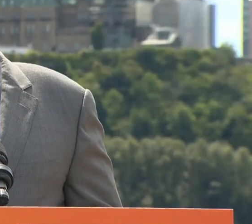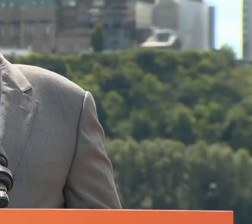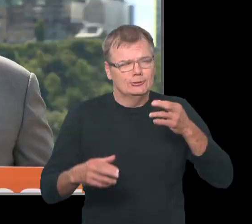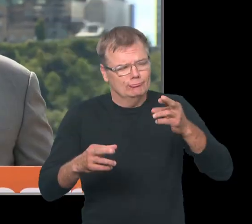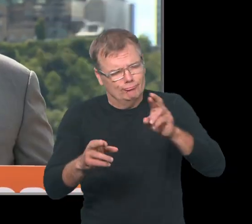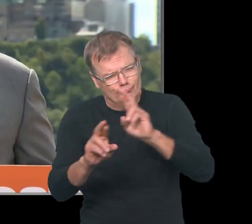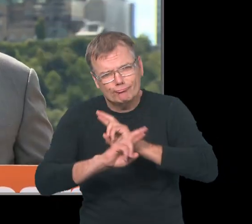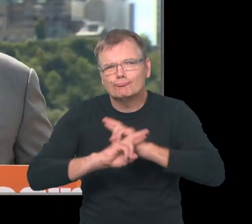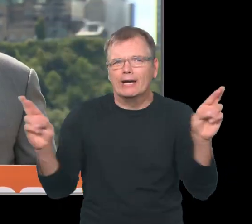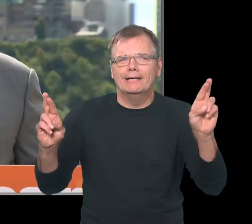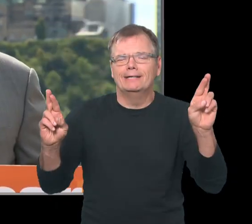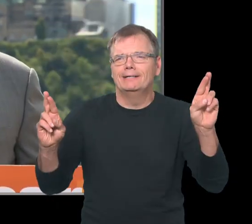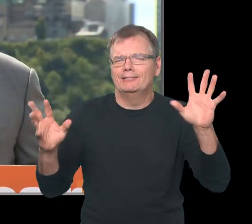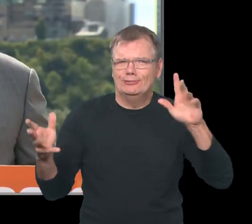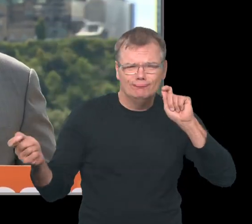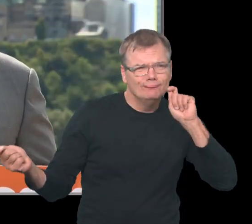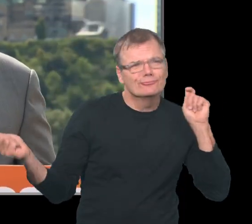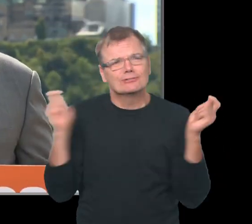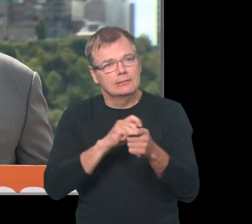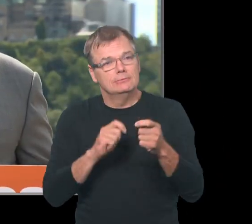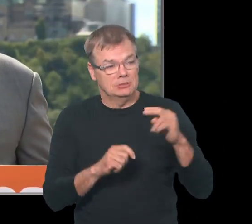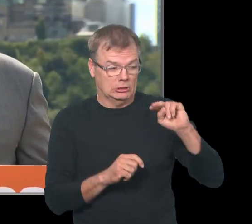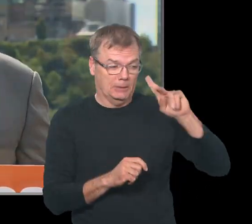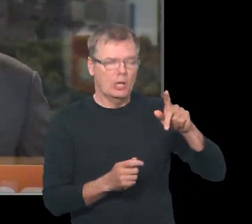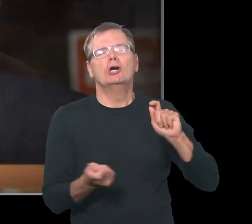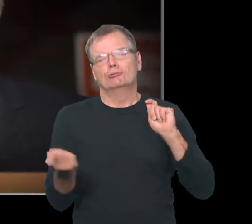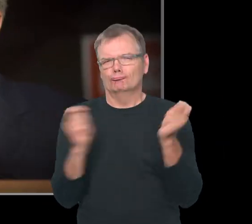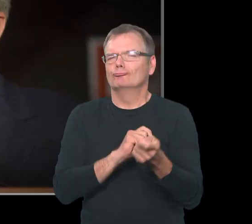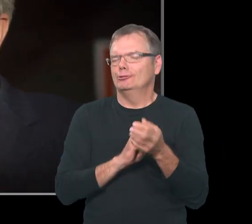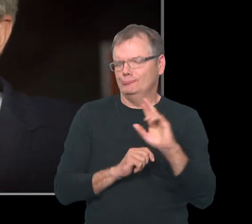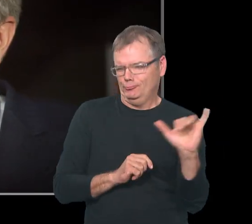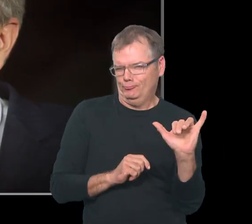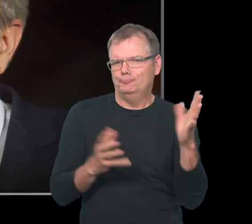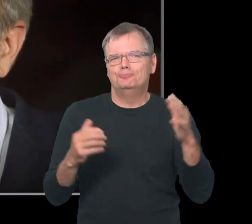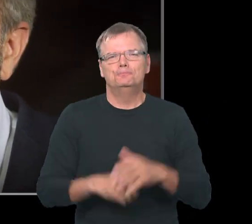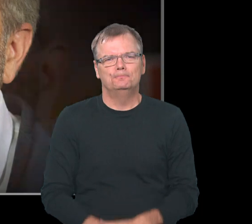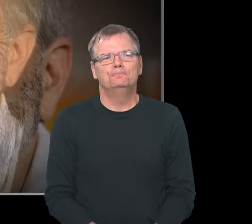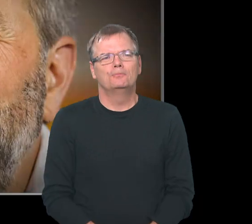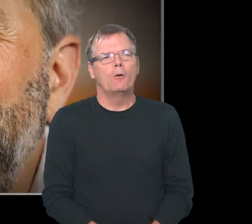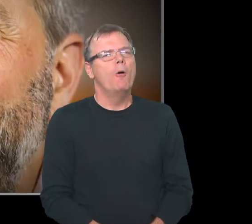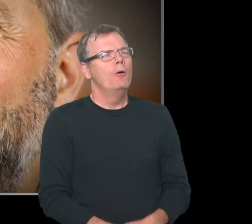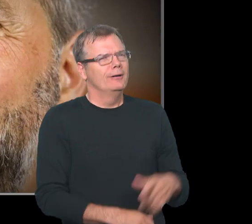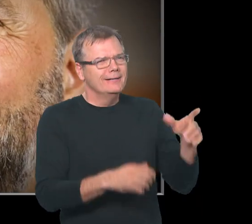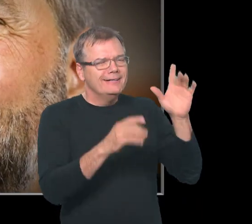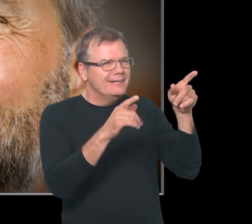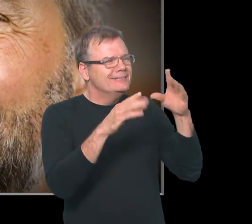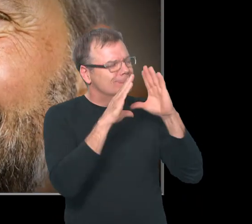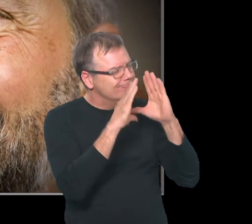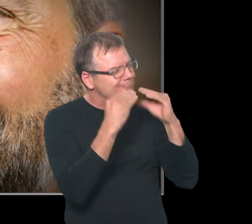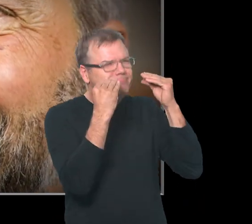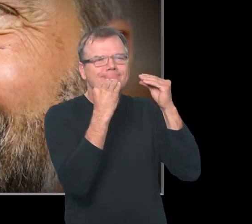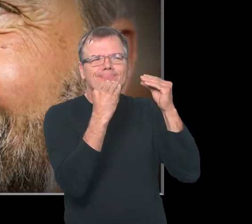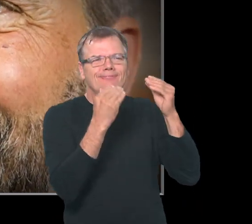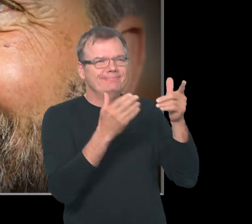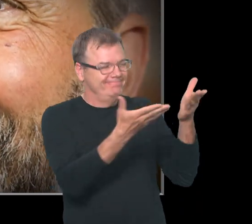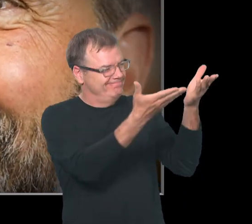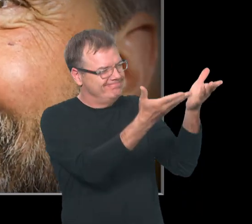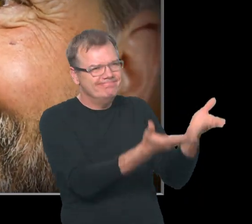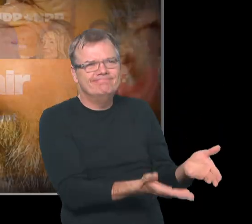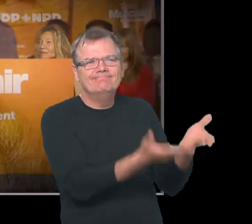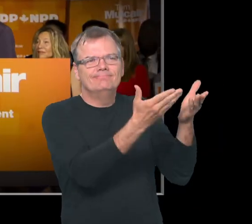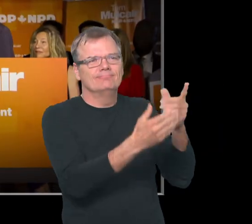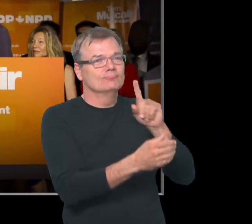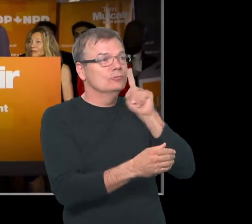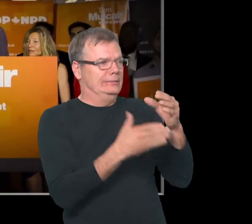Canadians are ready for change, and we're ready too. With a smile from the start, Tom Mulcair has run a front-runner's